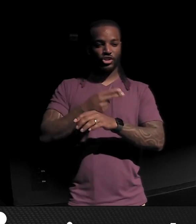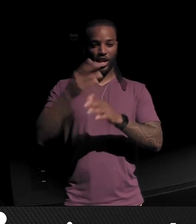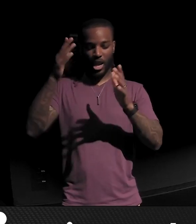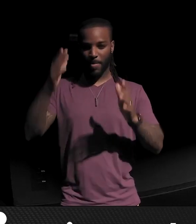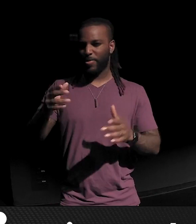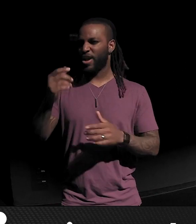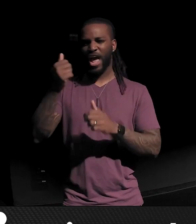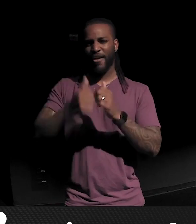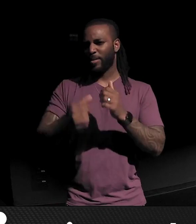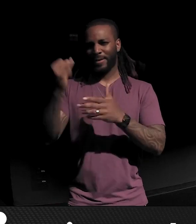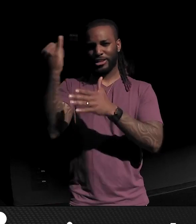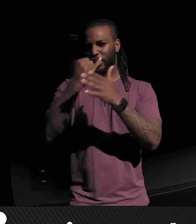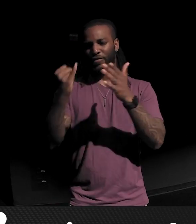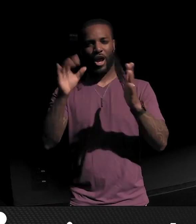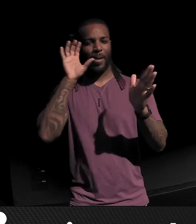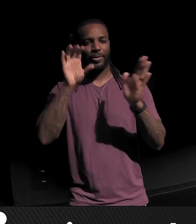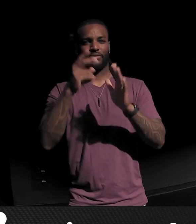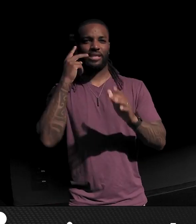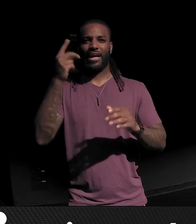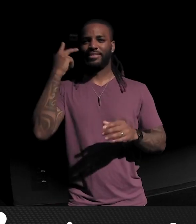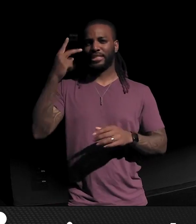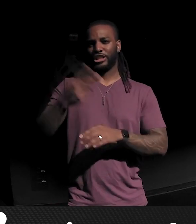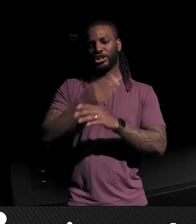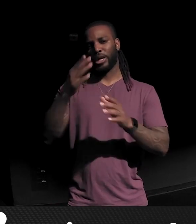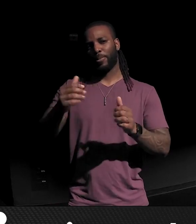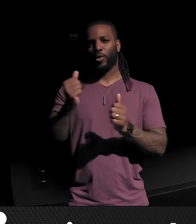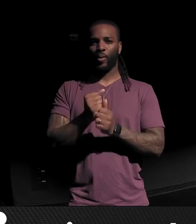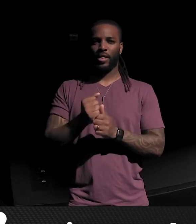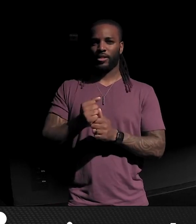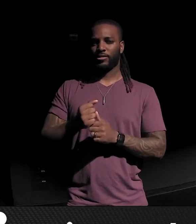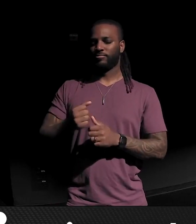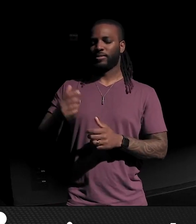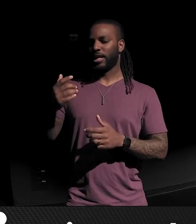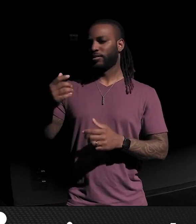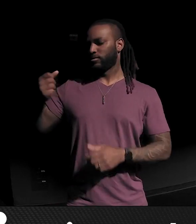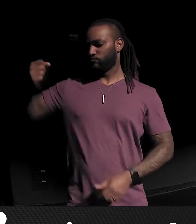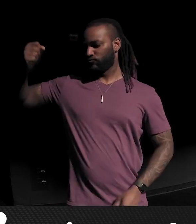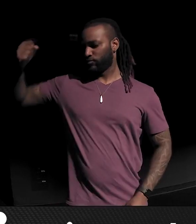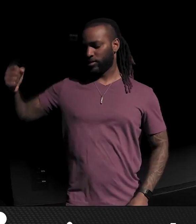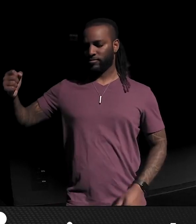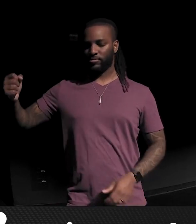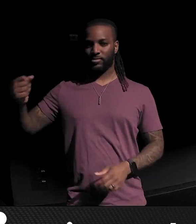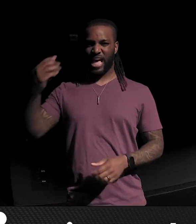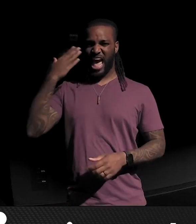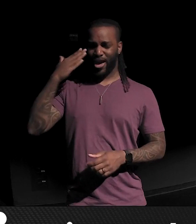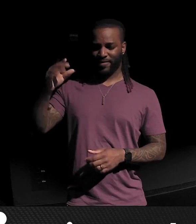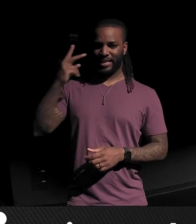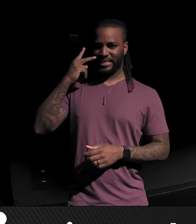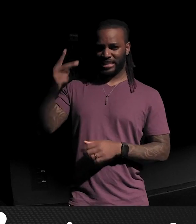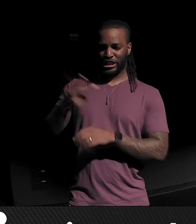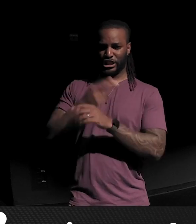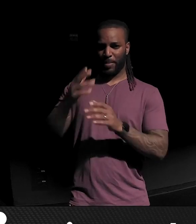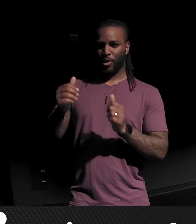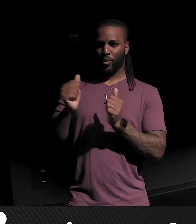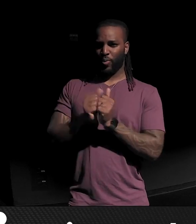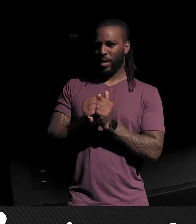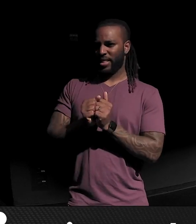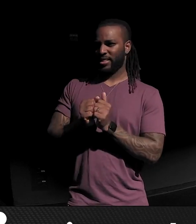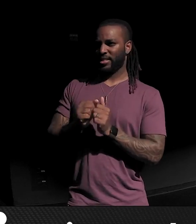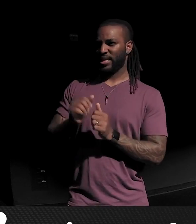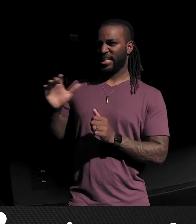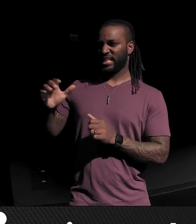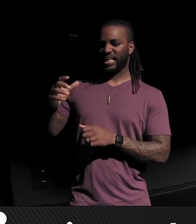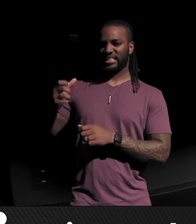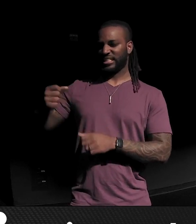ever seen, I've seen a shepherd with a crook, right? That's what shepherds carry. I don't know if I've ever seen a depiction of a shepherd that has his staff